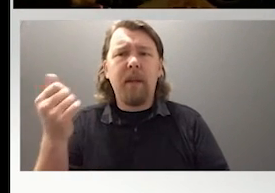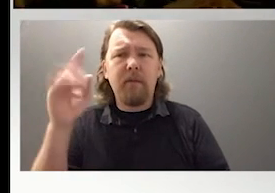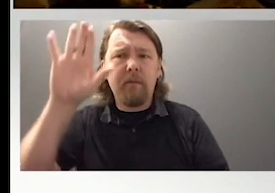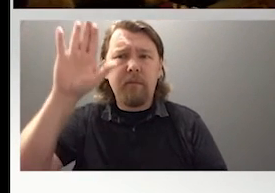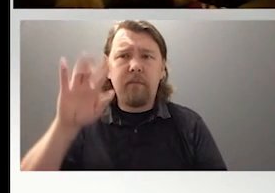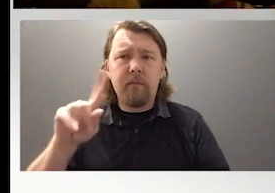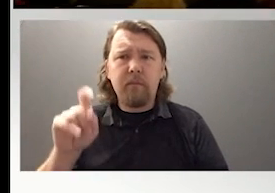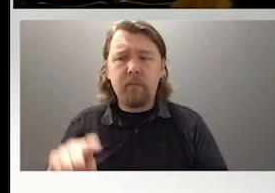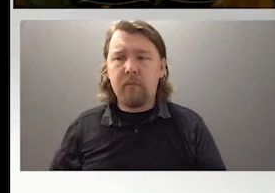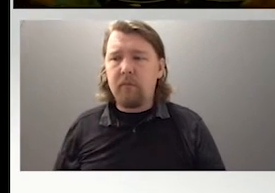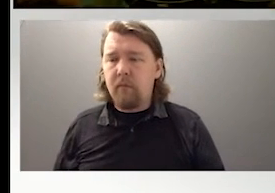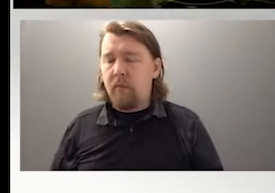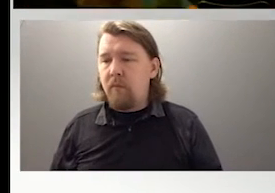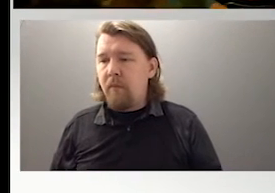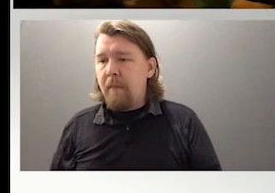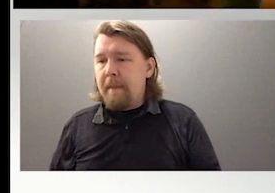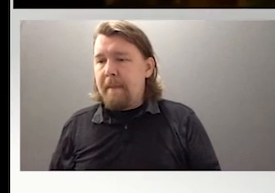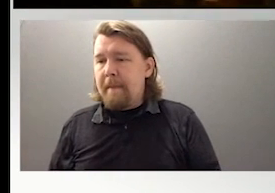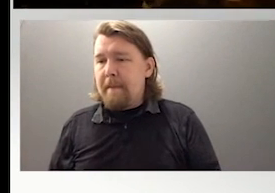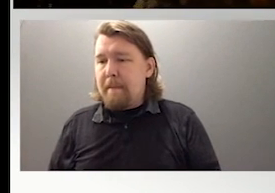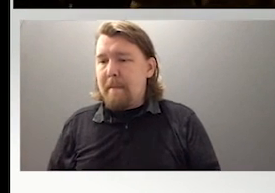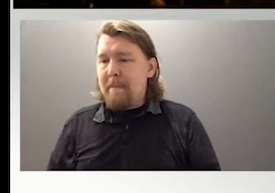here.